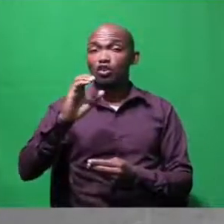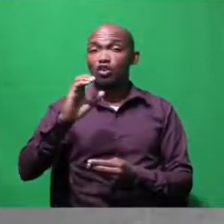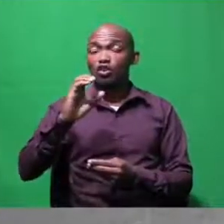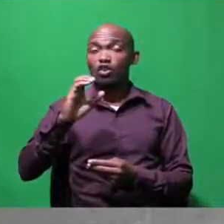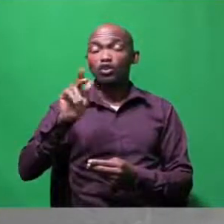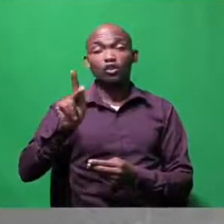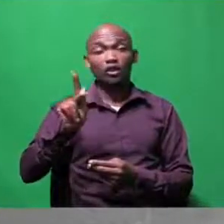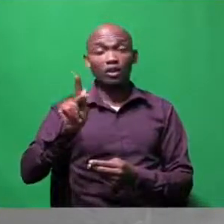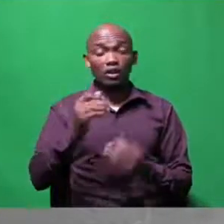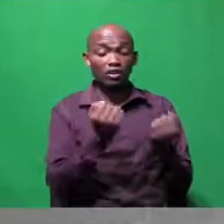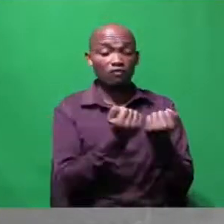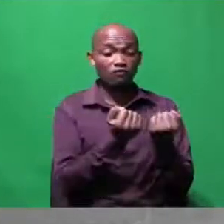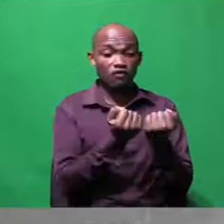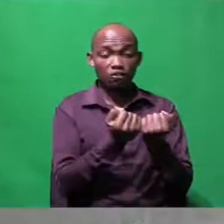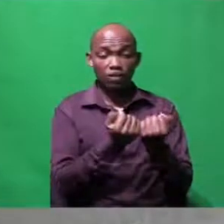from